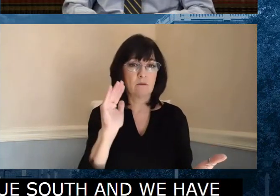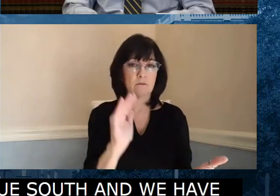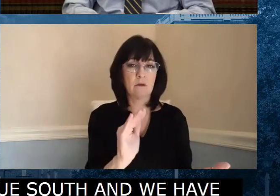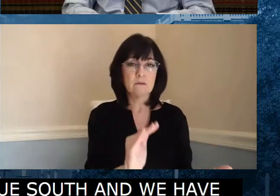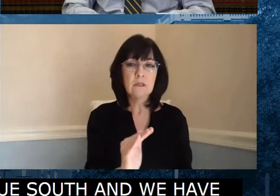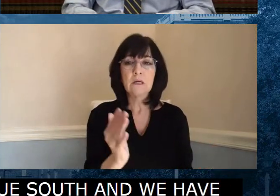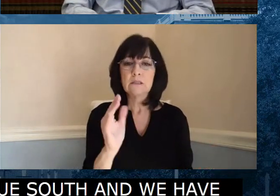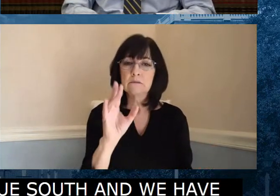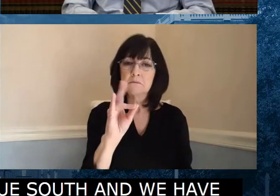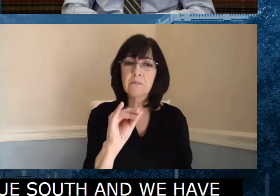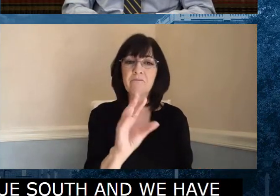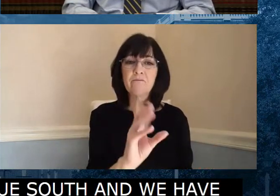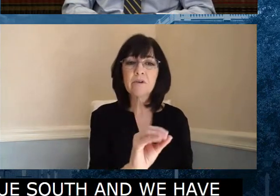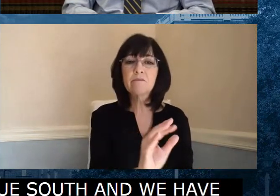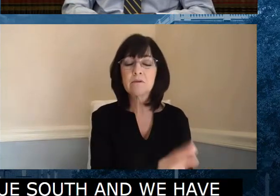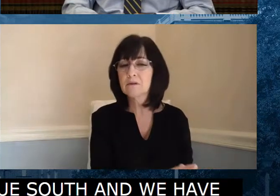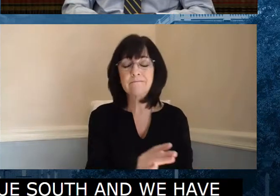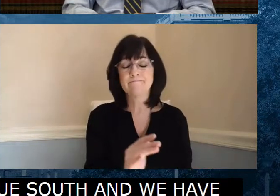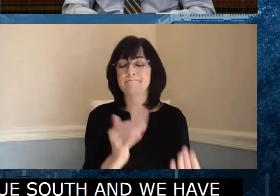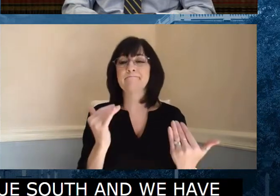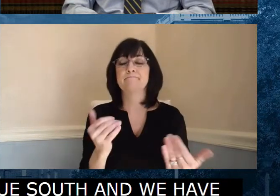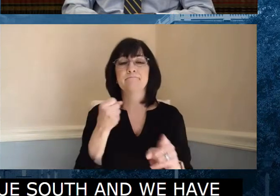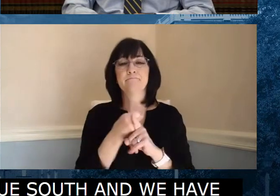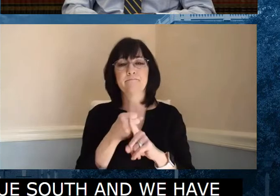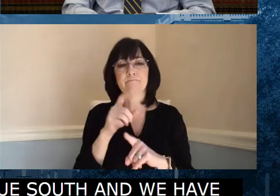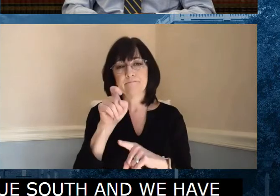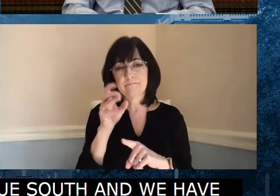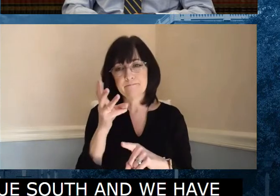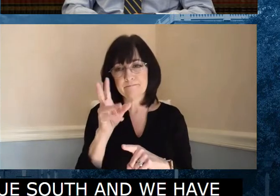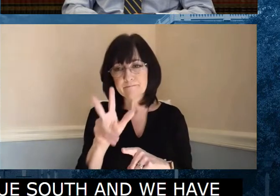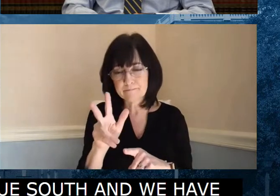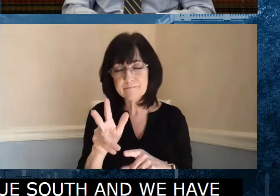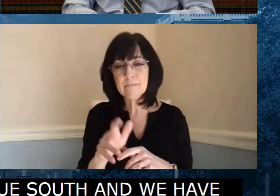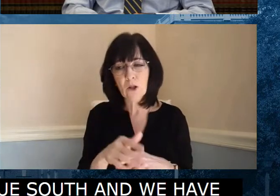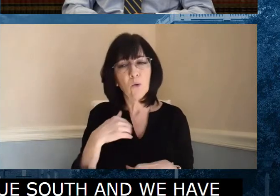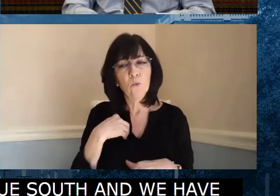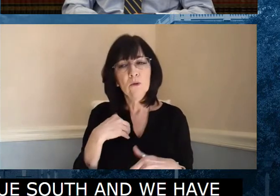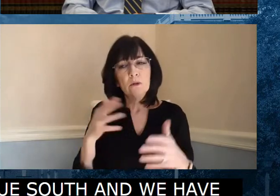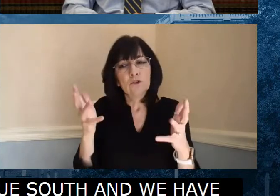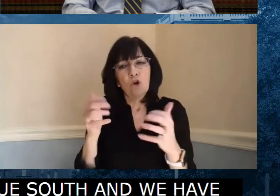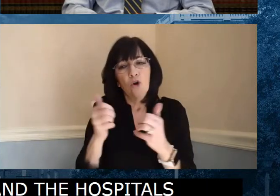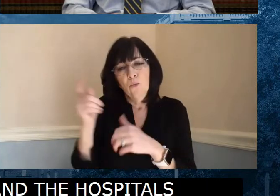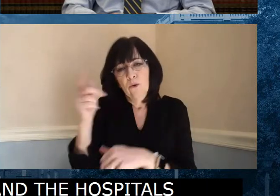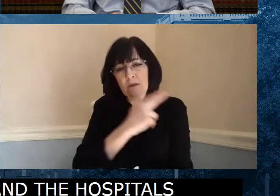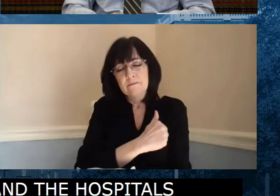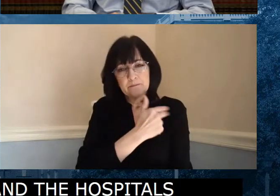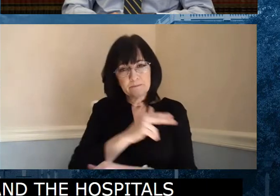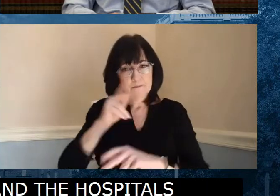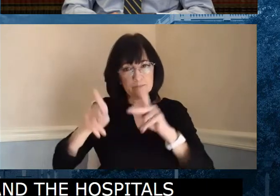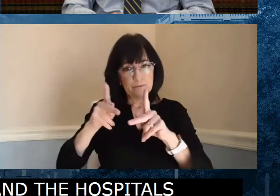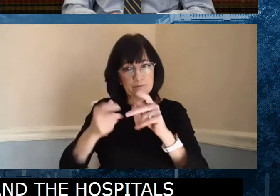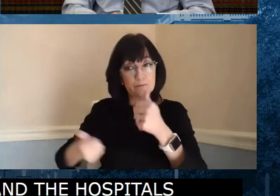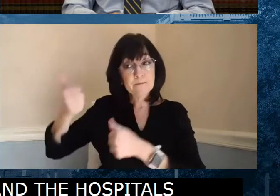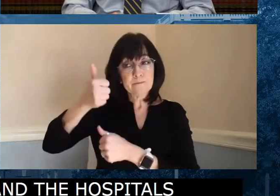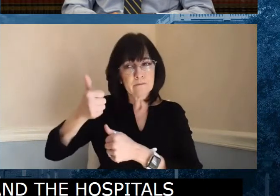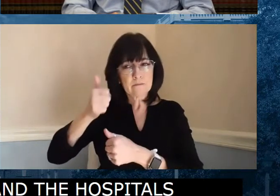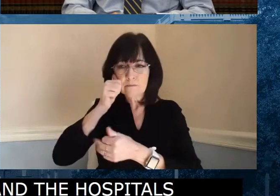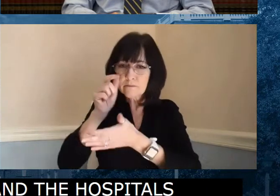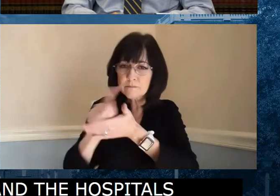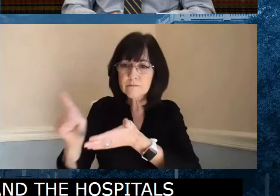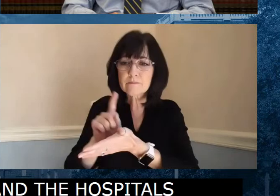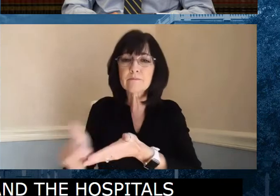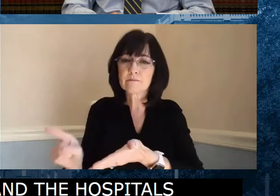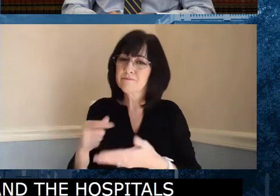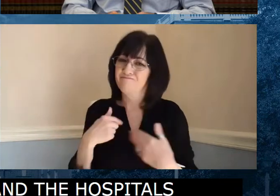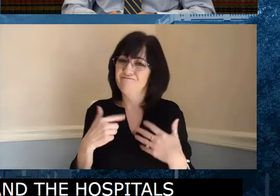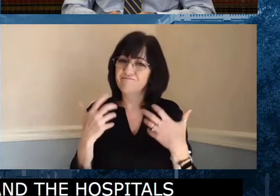reflected that as we talked to them on a week-to-week basis, but we really need to see the numbers going in the